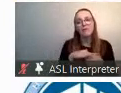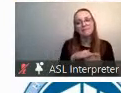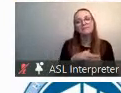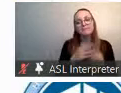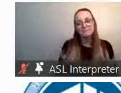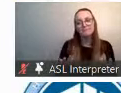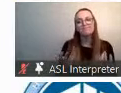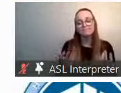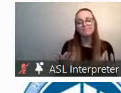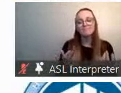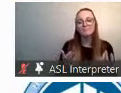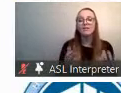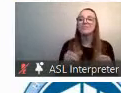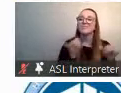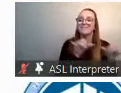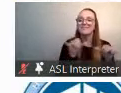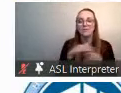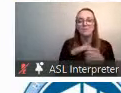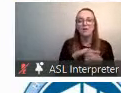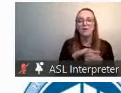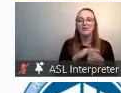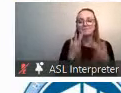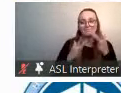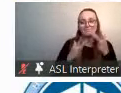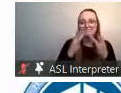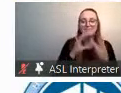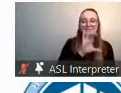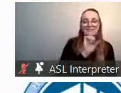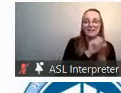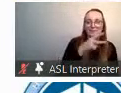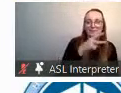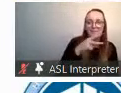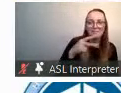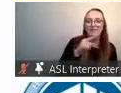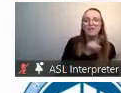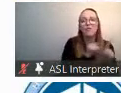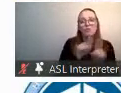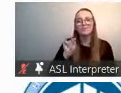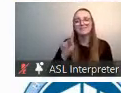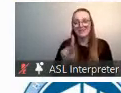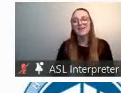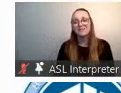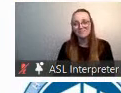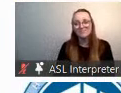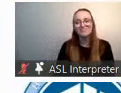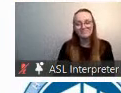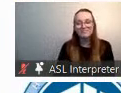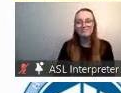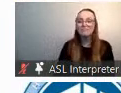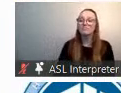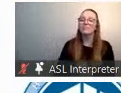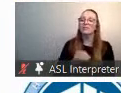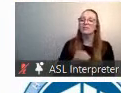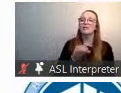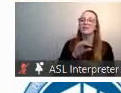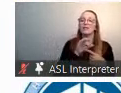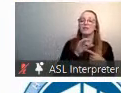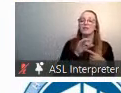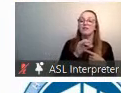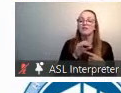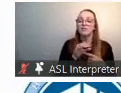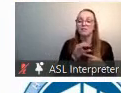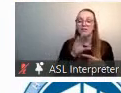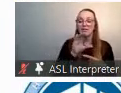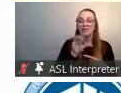areas that are short on CSPP tend to be short on TK programs as well. Carla Bryant and others in the community have talked about